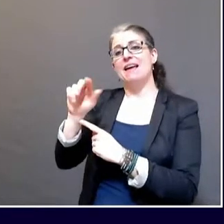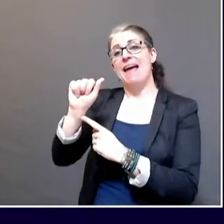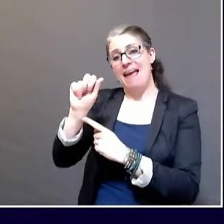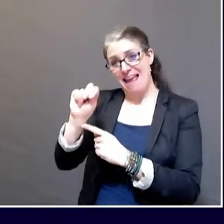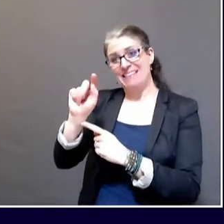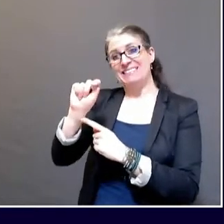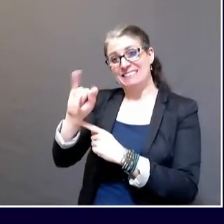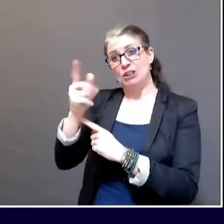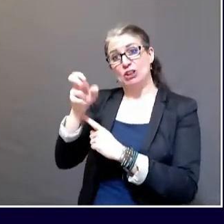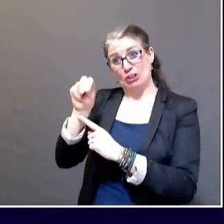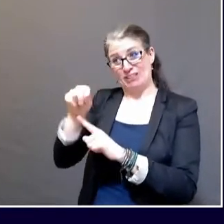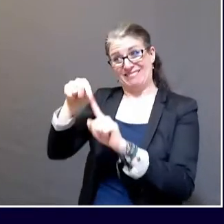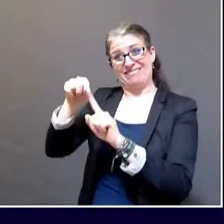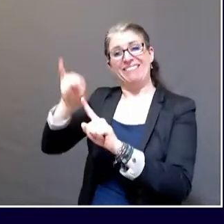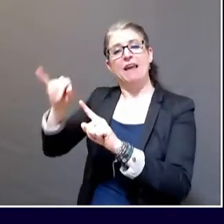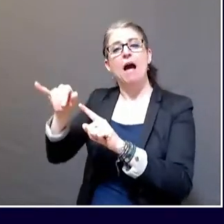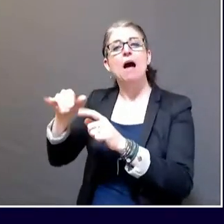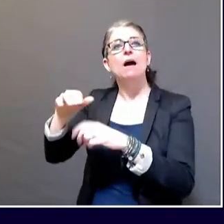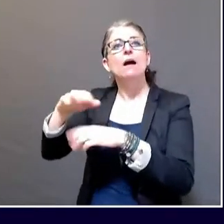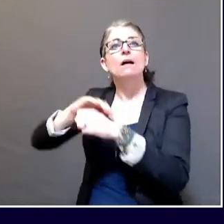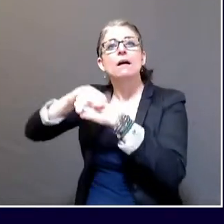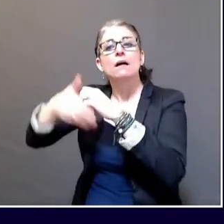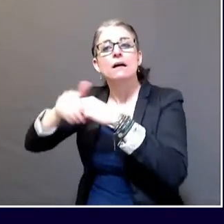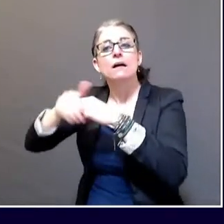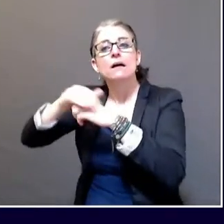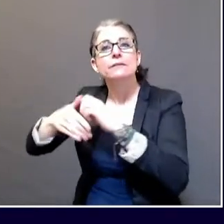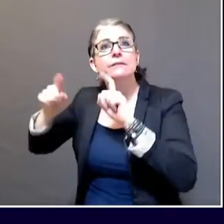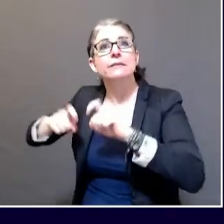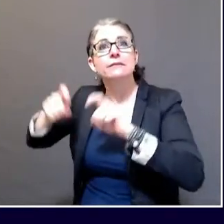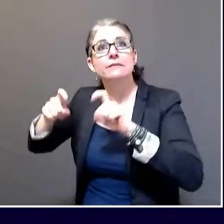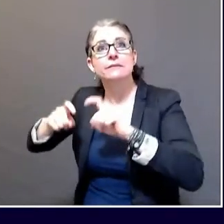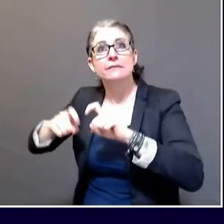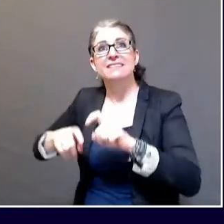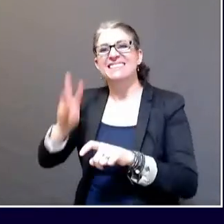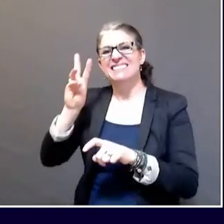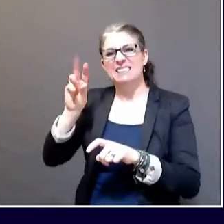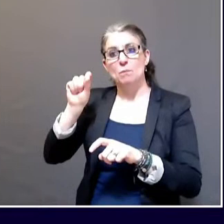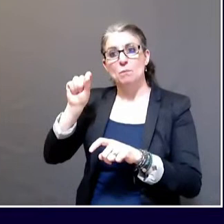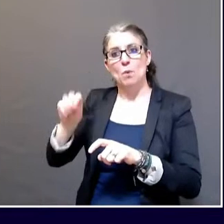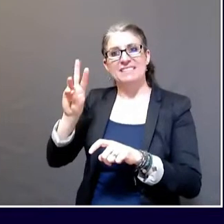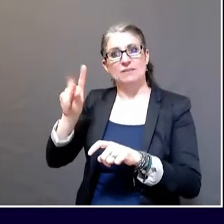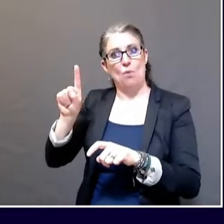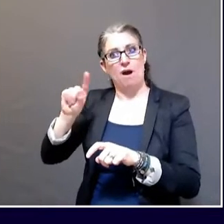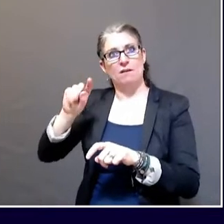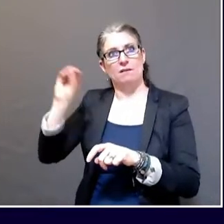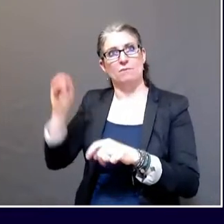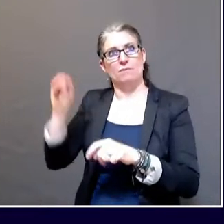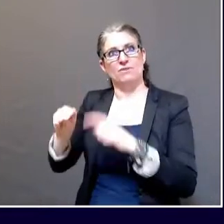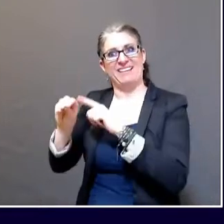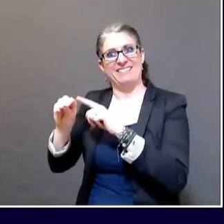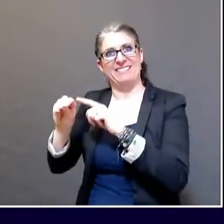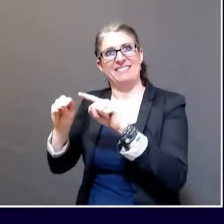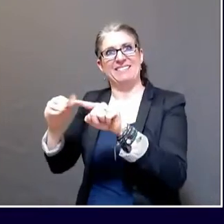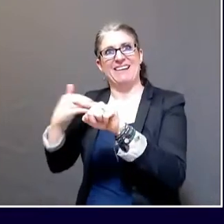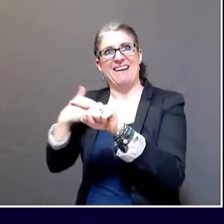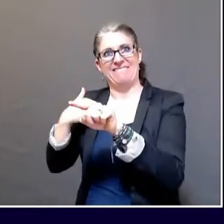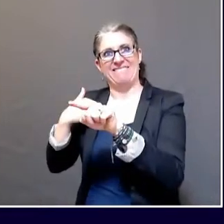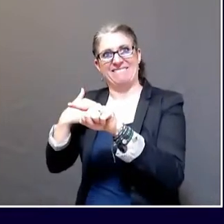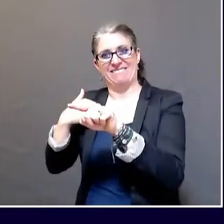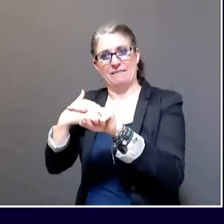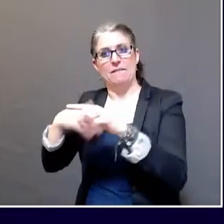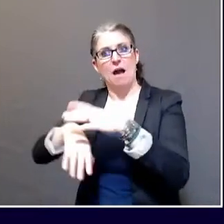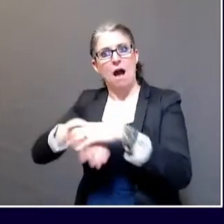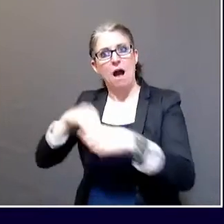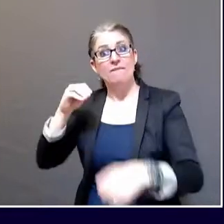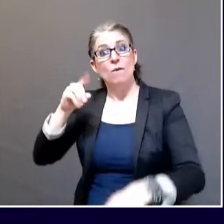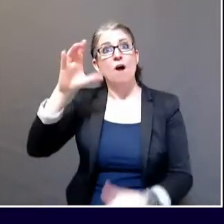at 6.61%, and the antigen testing volume stands at 177